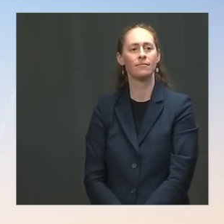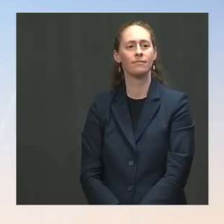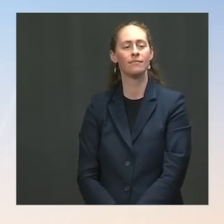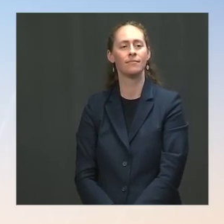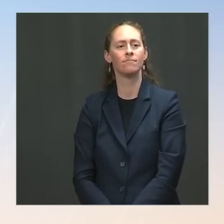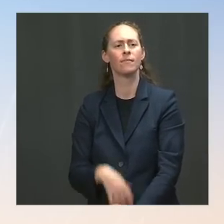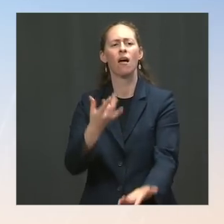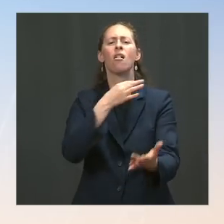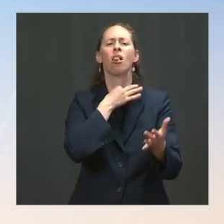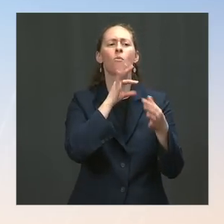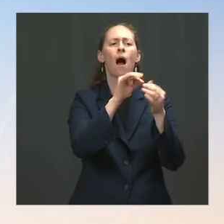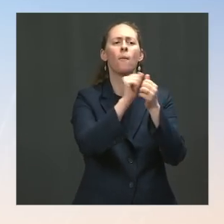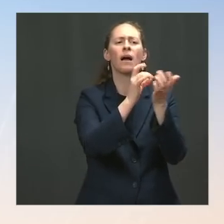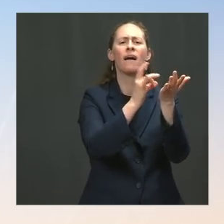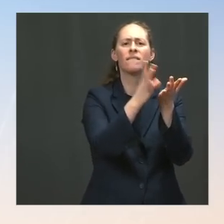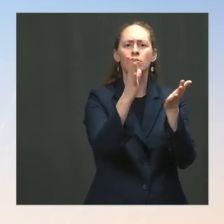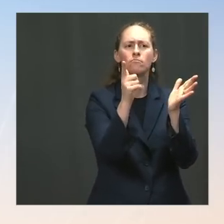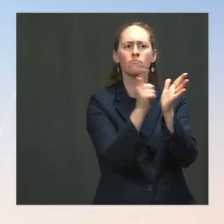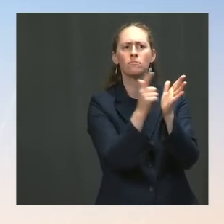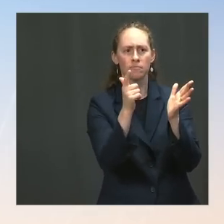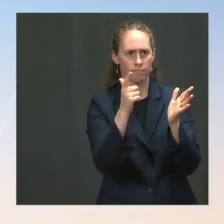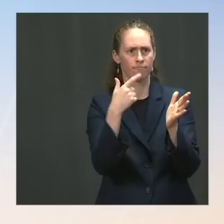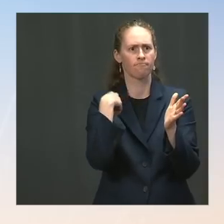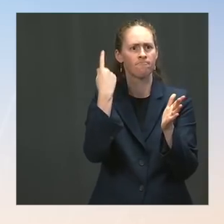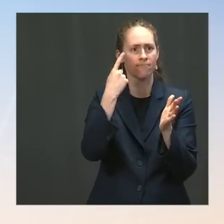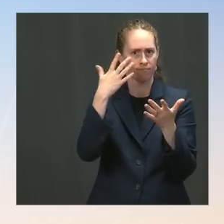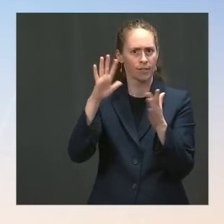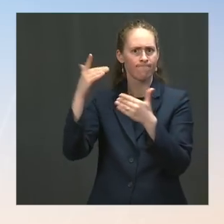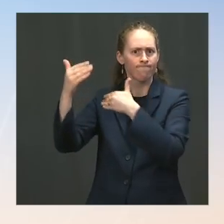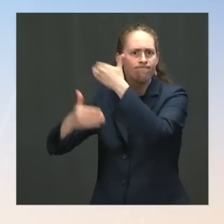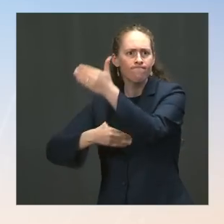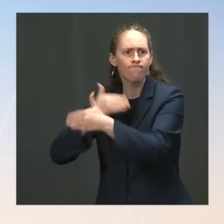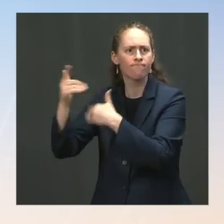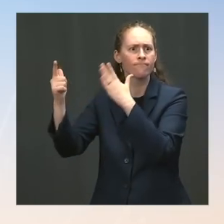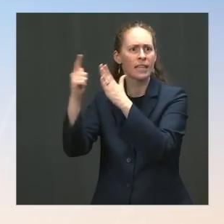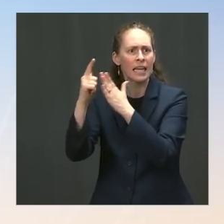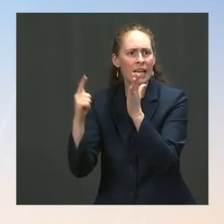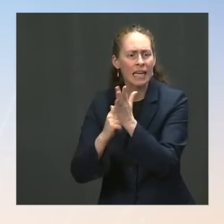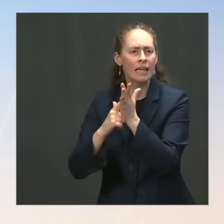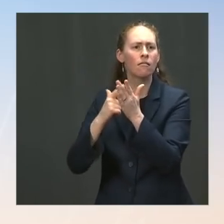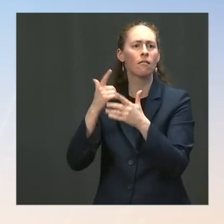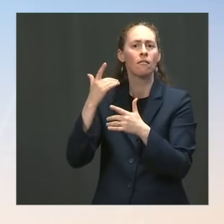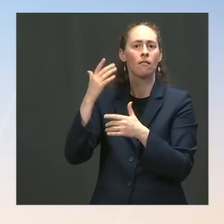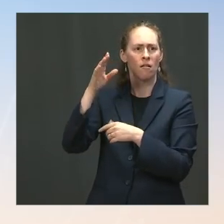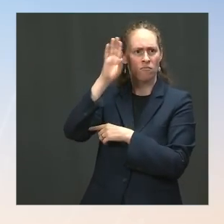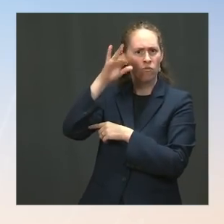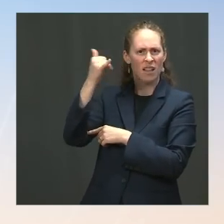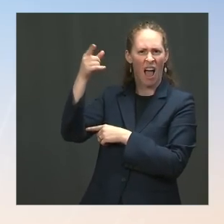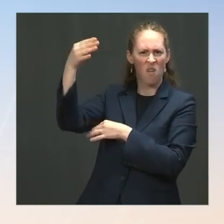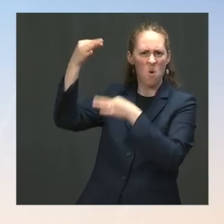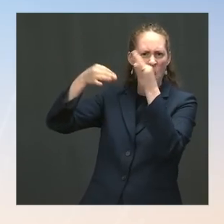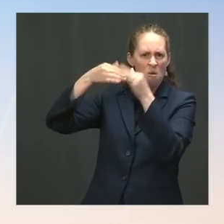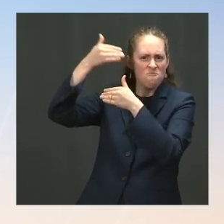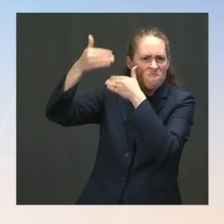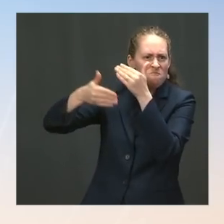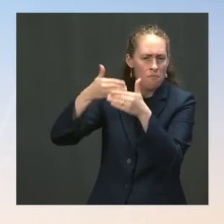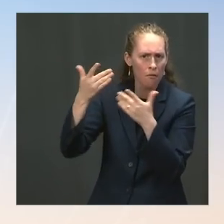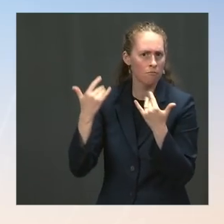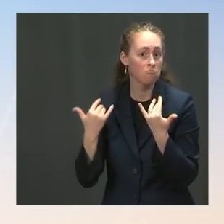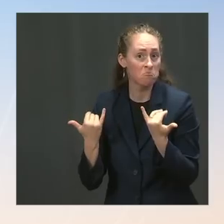already bringing legal action, and the courts are requiring some steps of respondents by tomorrow and so